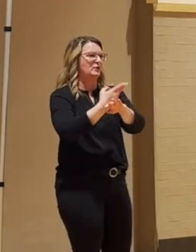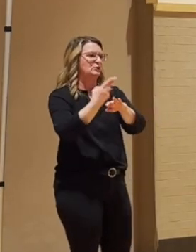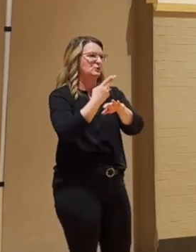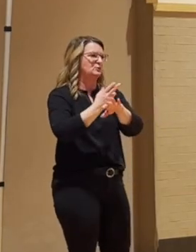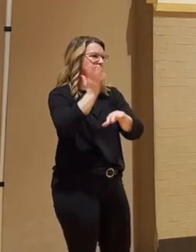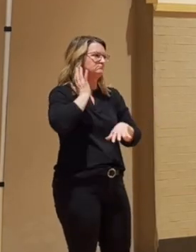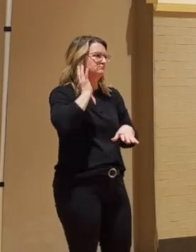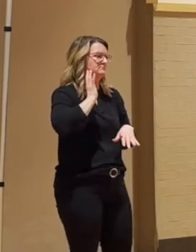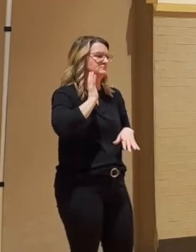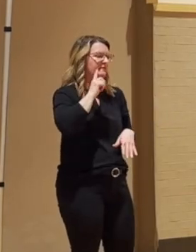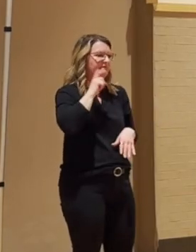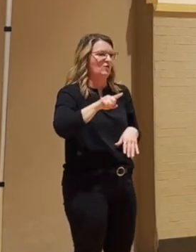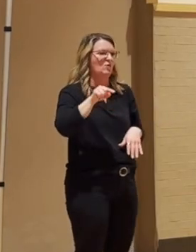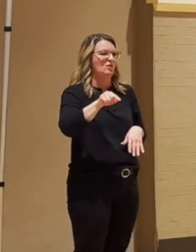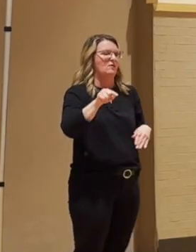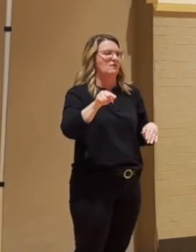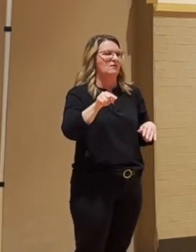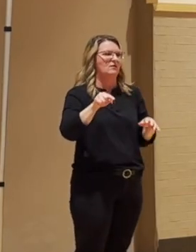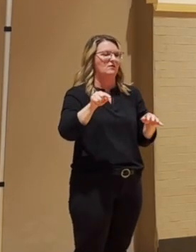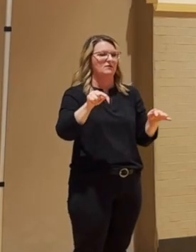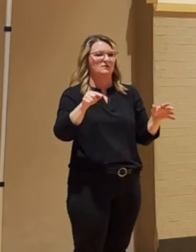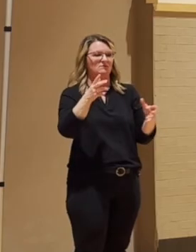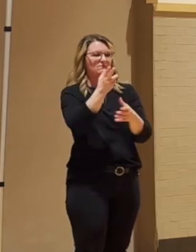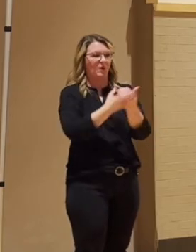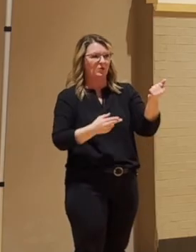used for combined sewer